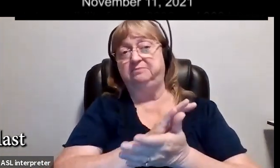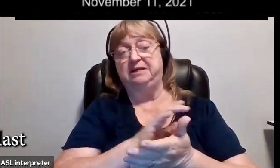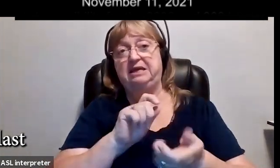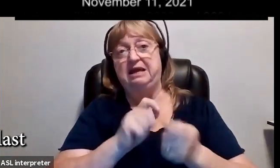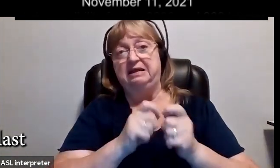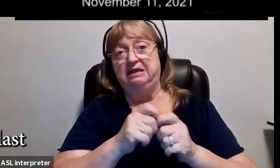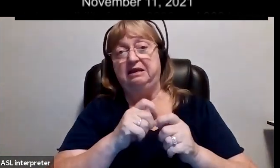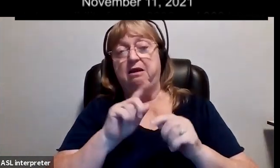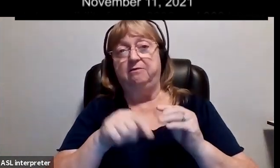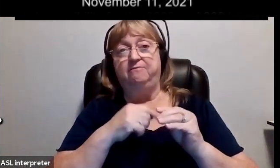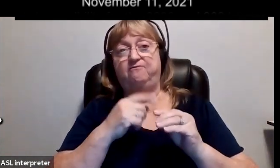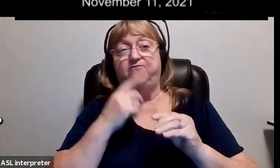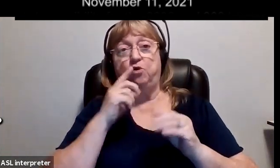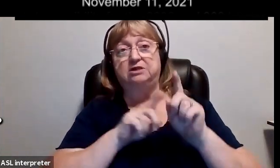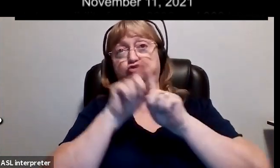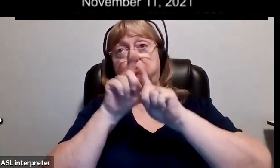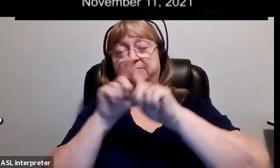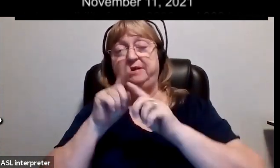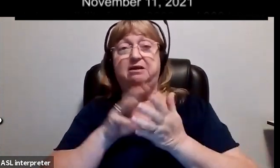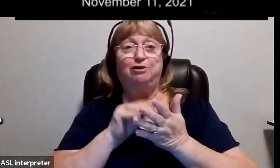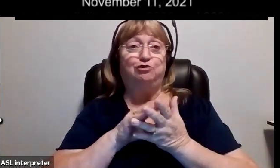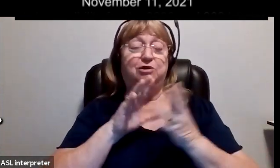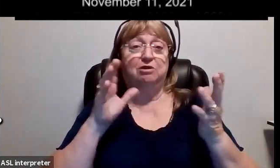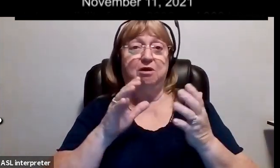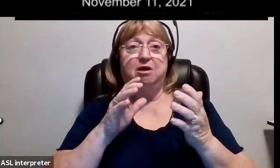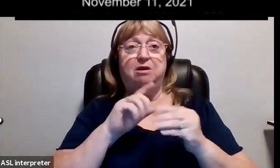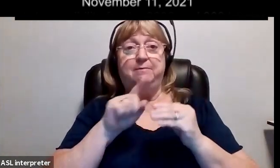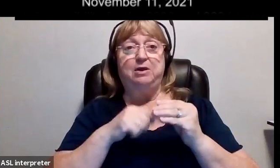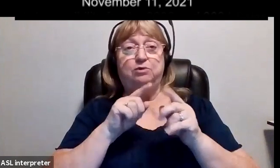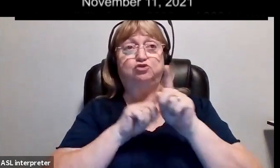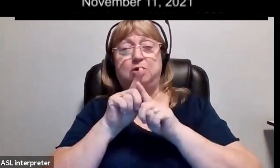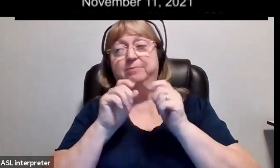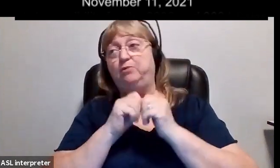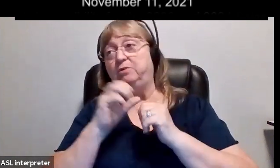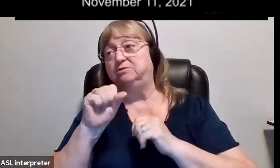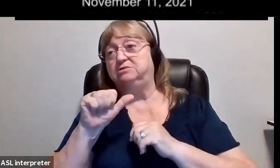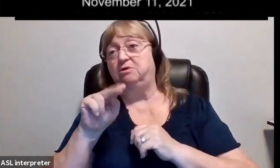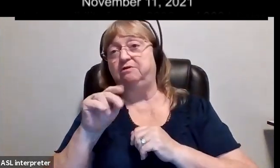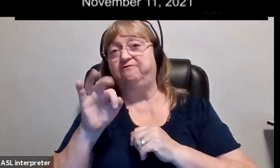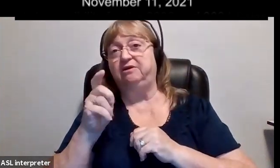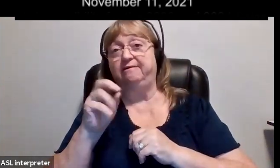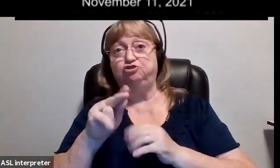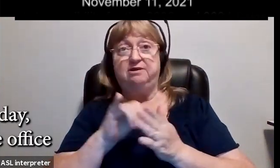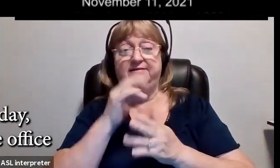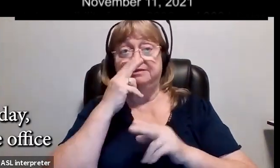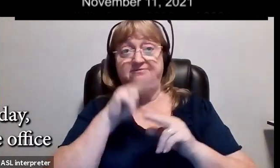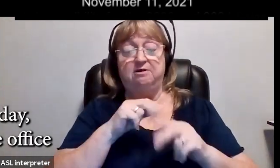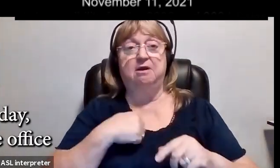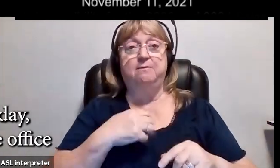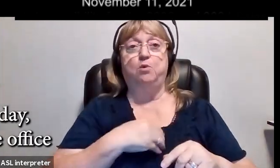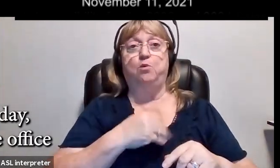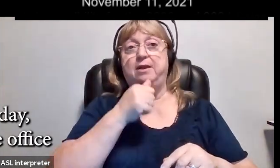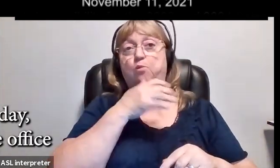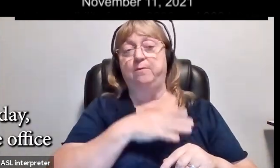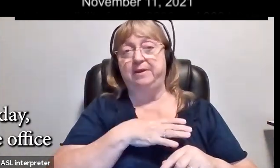about astronomy in the last couple of years with sonification, which has been fun. I am a white woman. I'm wearing red and